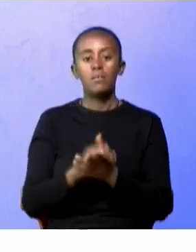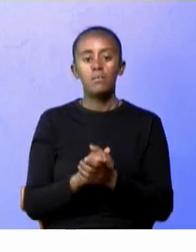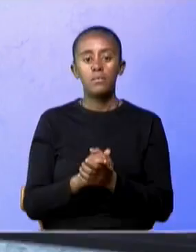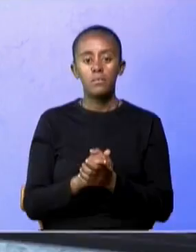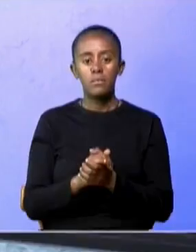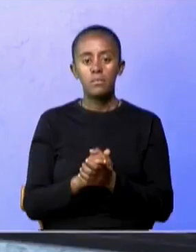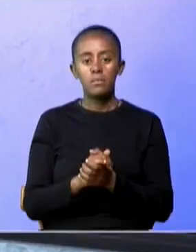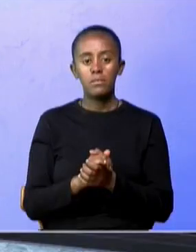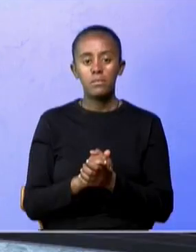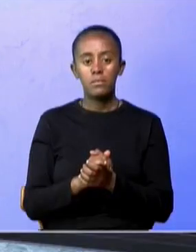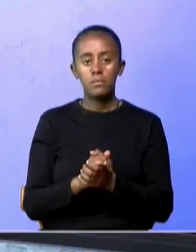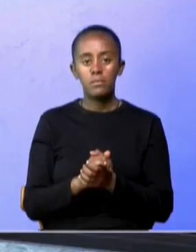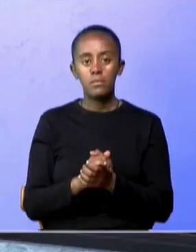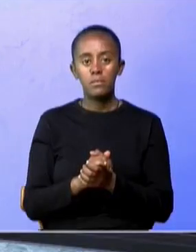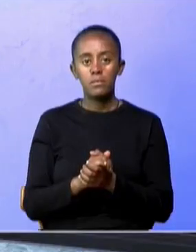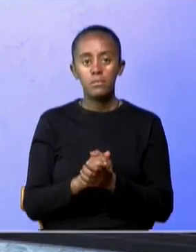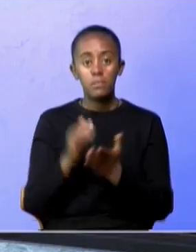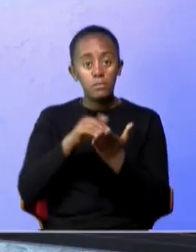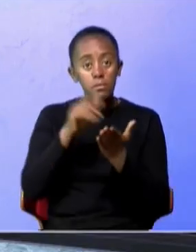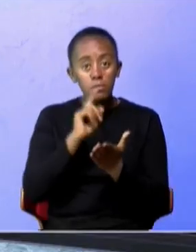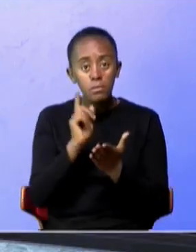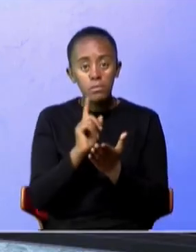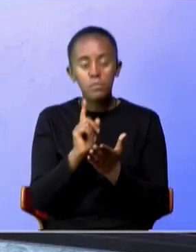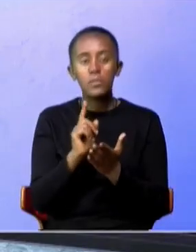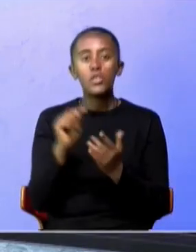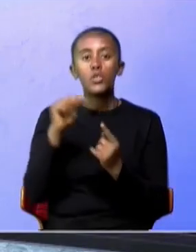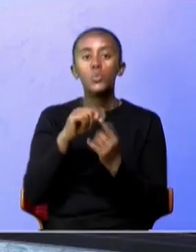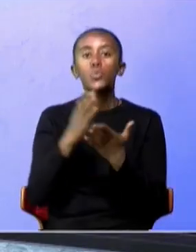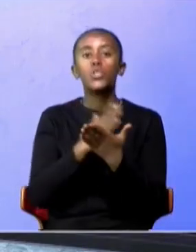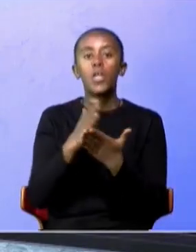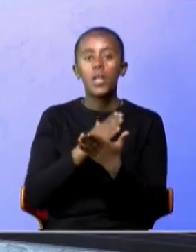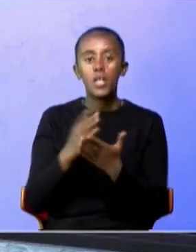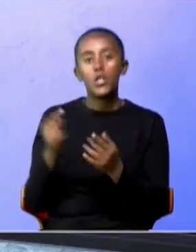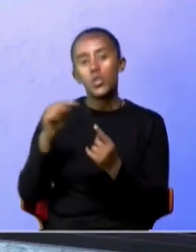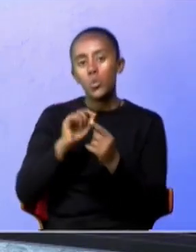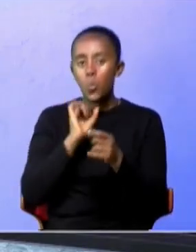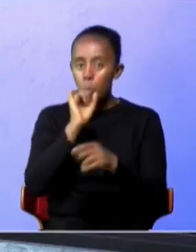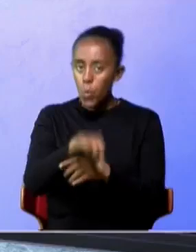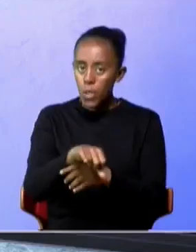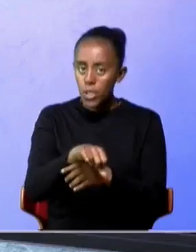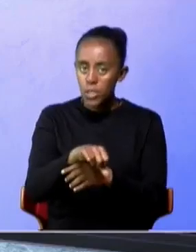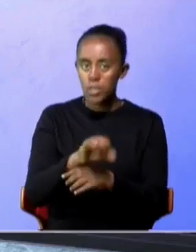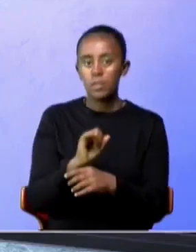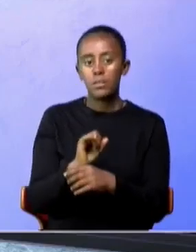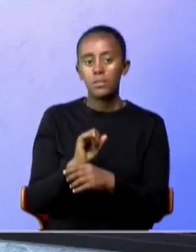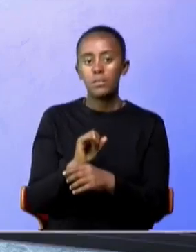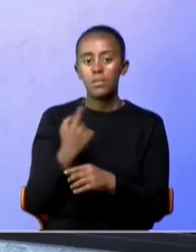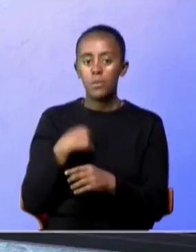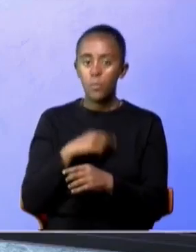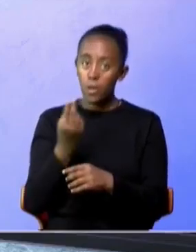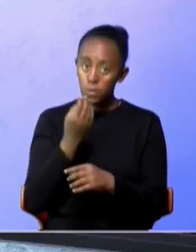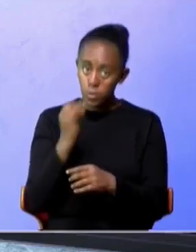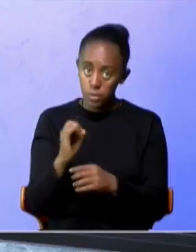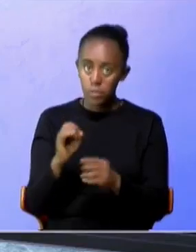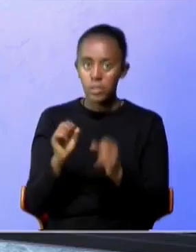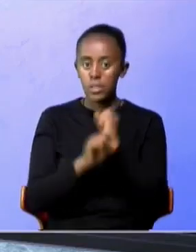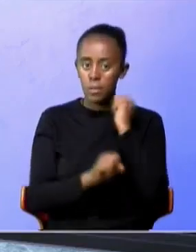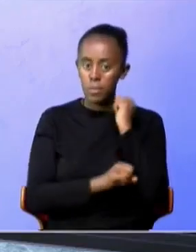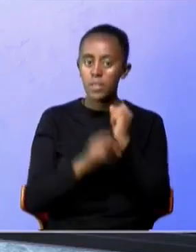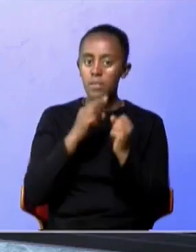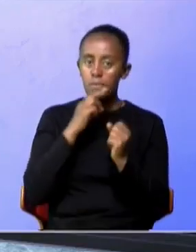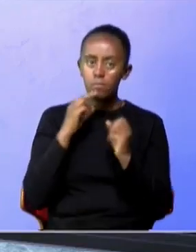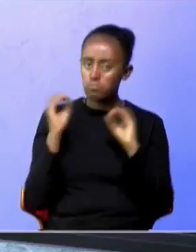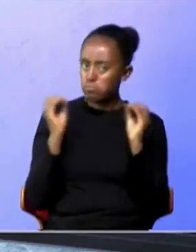So again, we use what? To share, to win. We are using the base verb